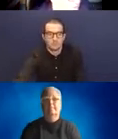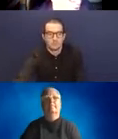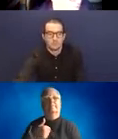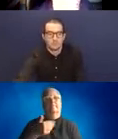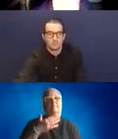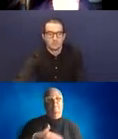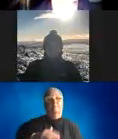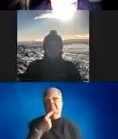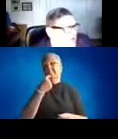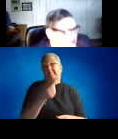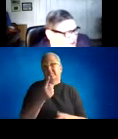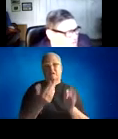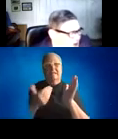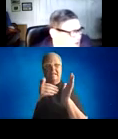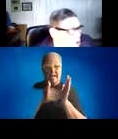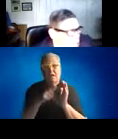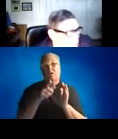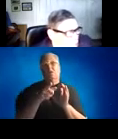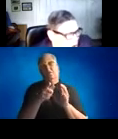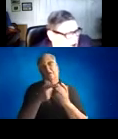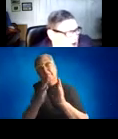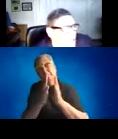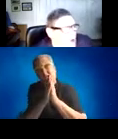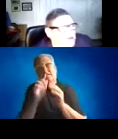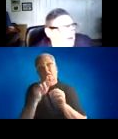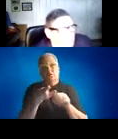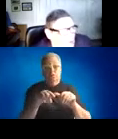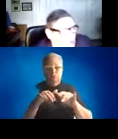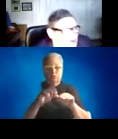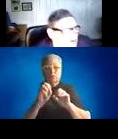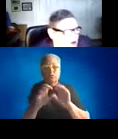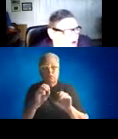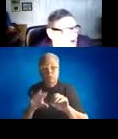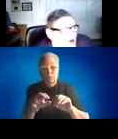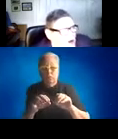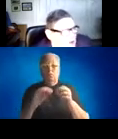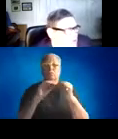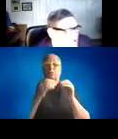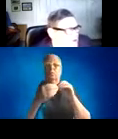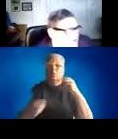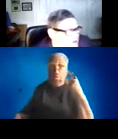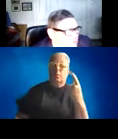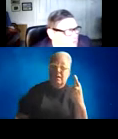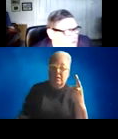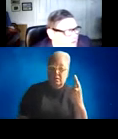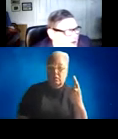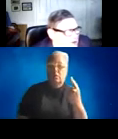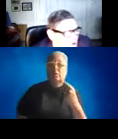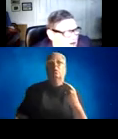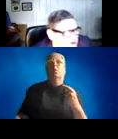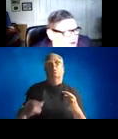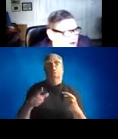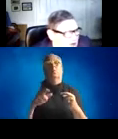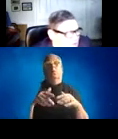chat for both of them at the same time? One, why is it important to know numbers of disabled people in